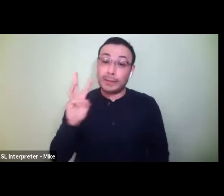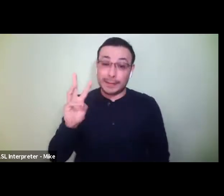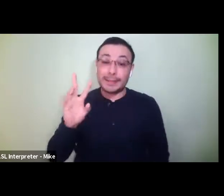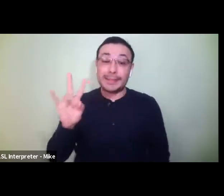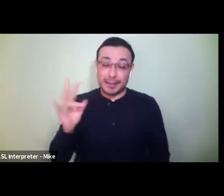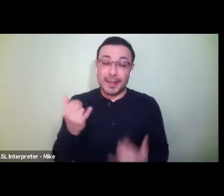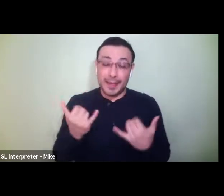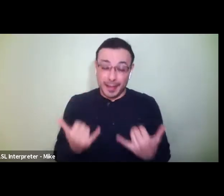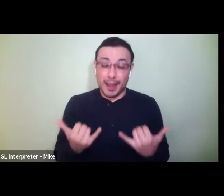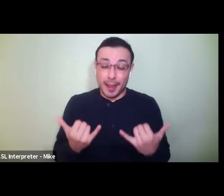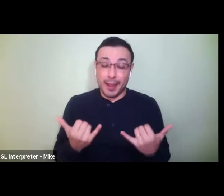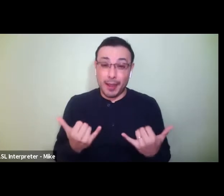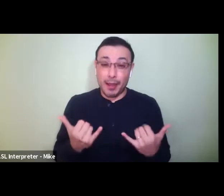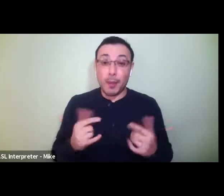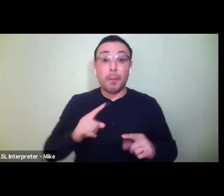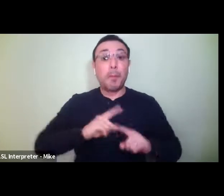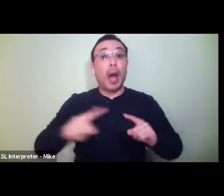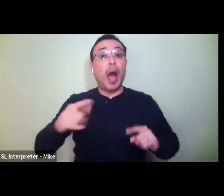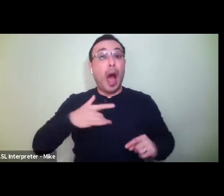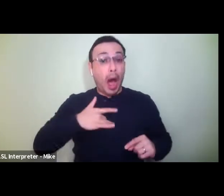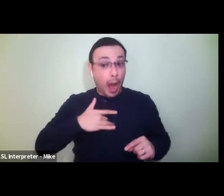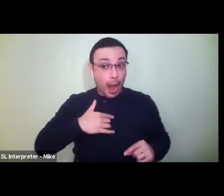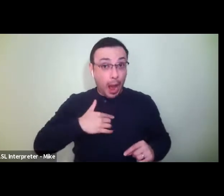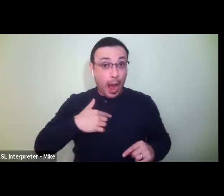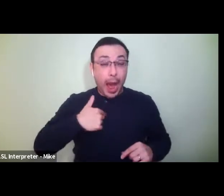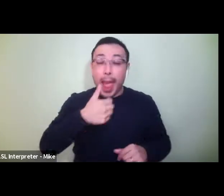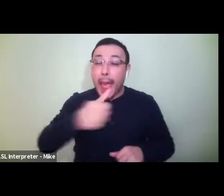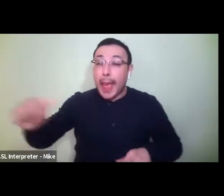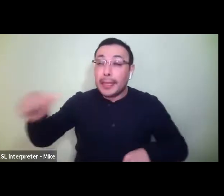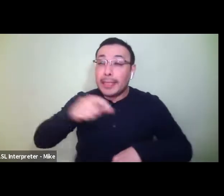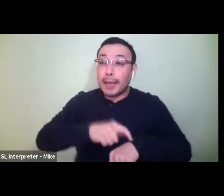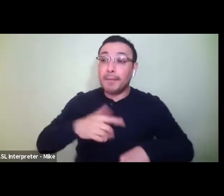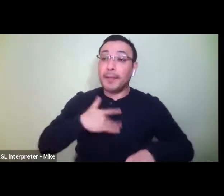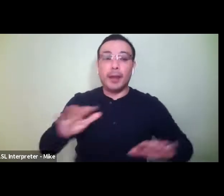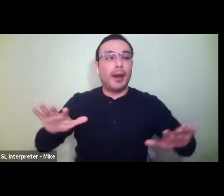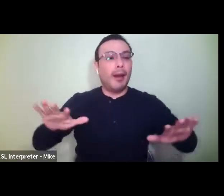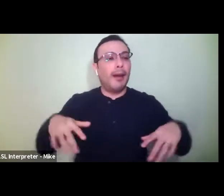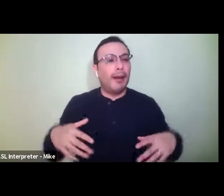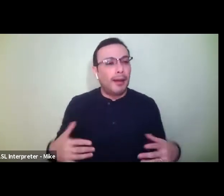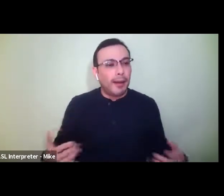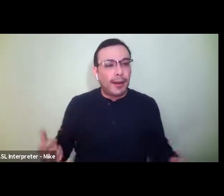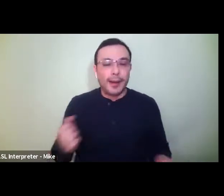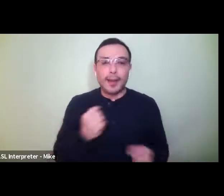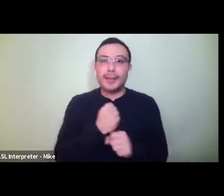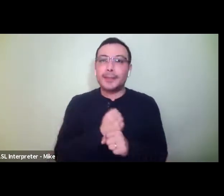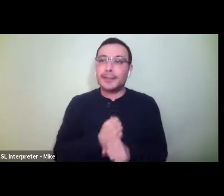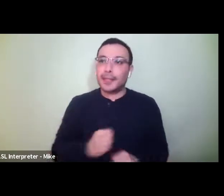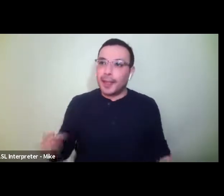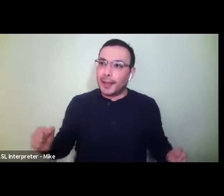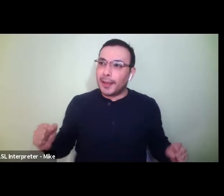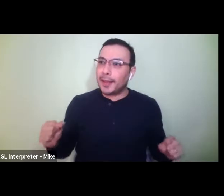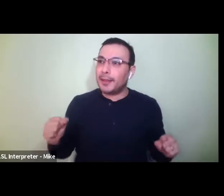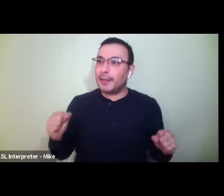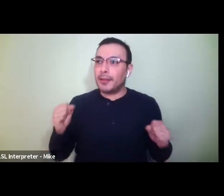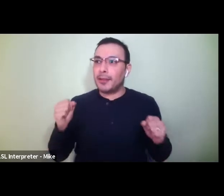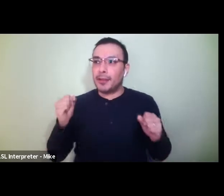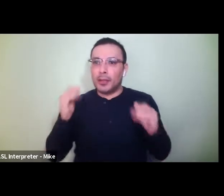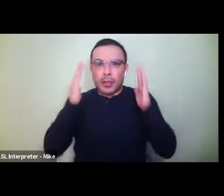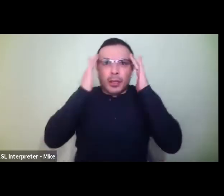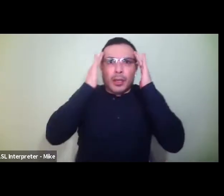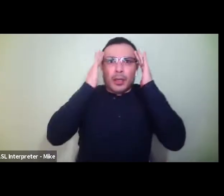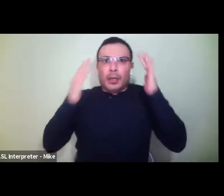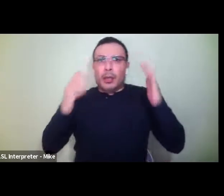had a day where I felt safe, where I was not afraid or anxious, where I was not looking over